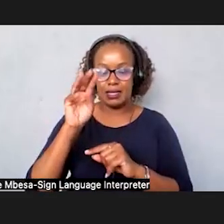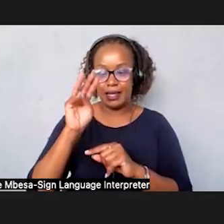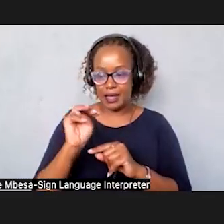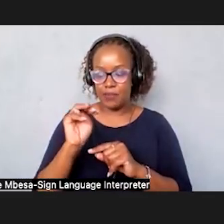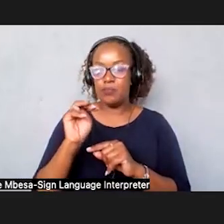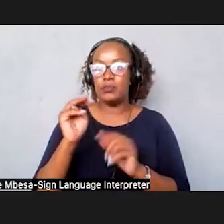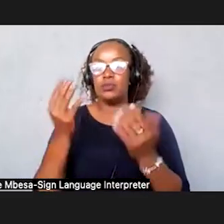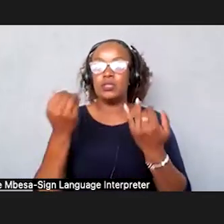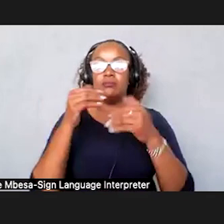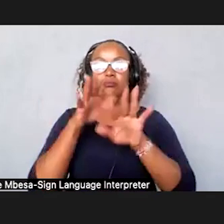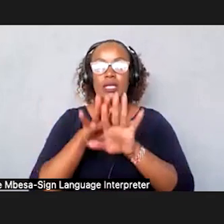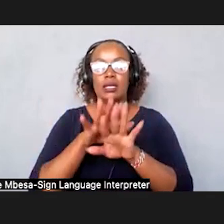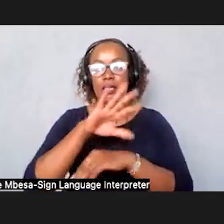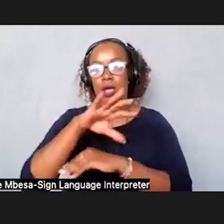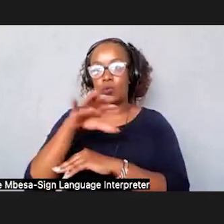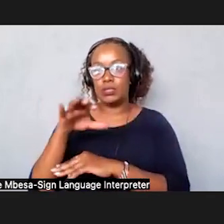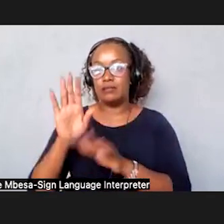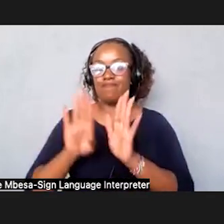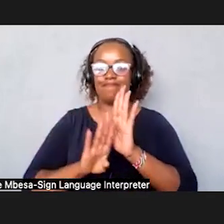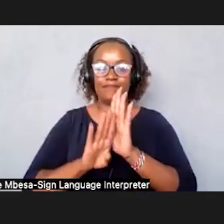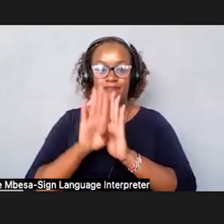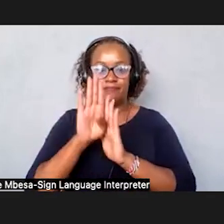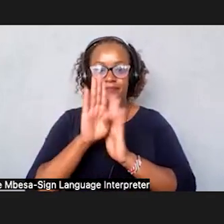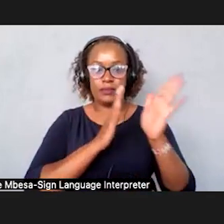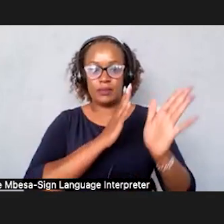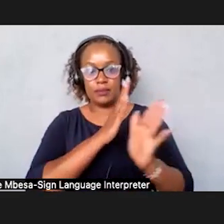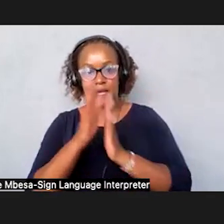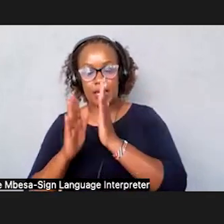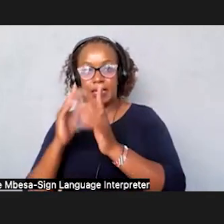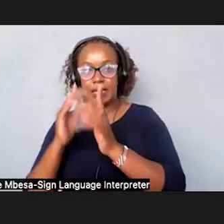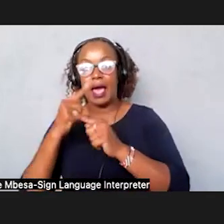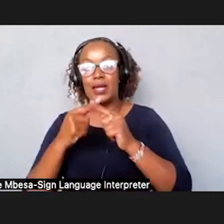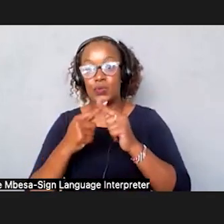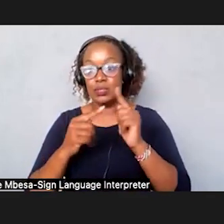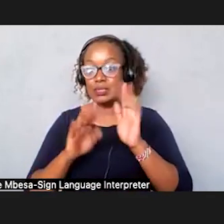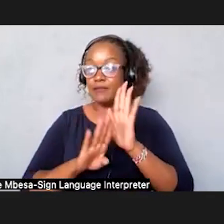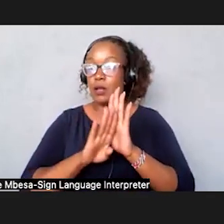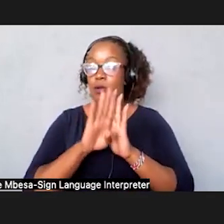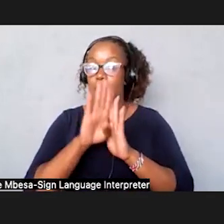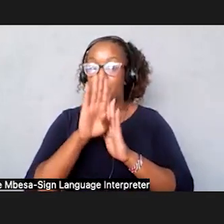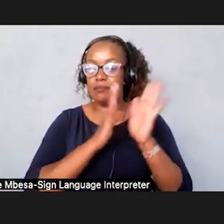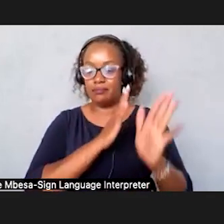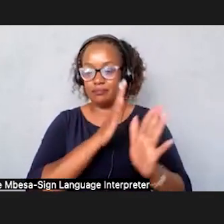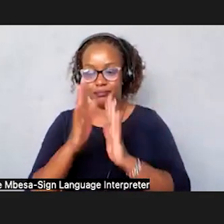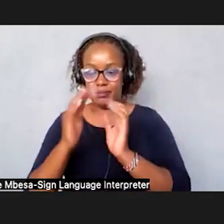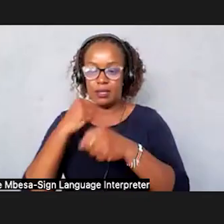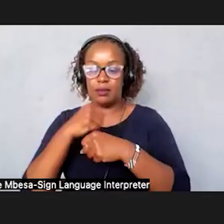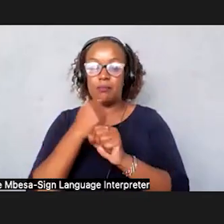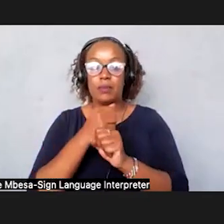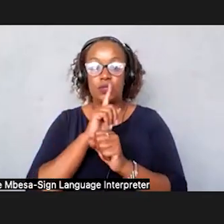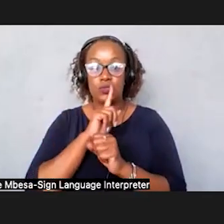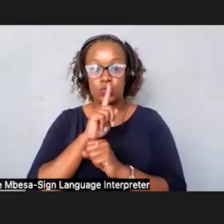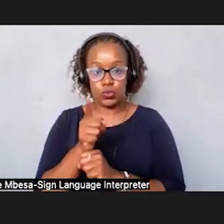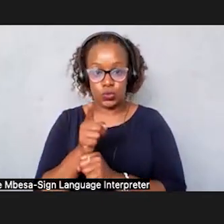development plans, such as the annual development plan. This will ensure that the government is able to plan and